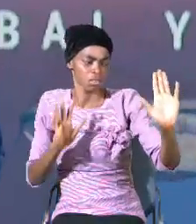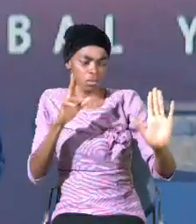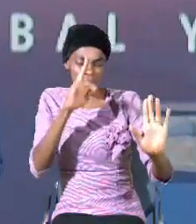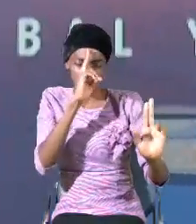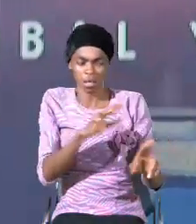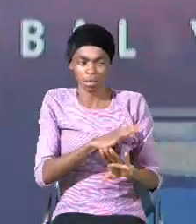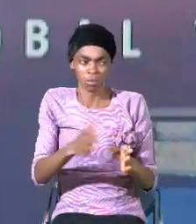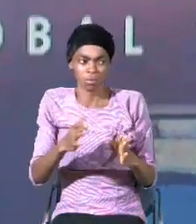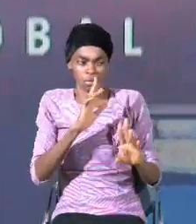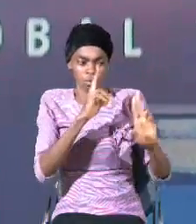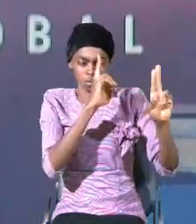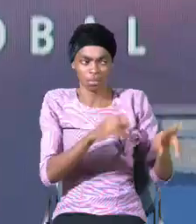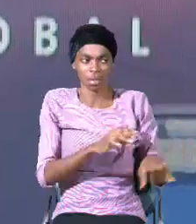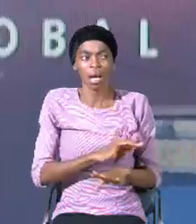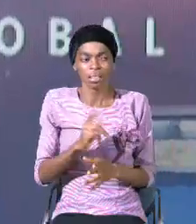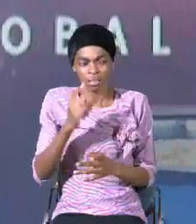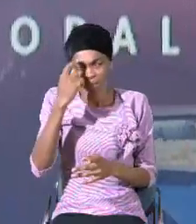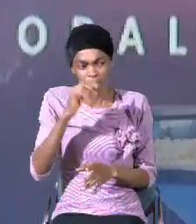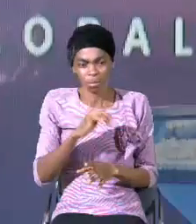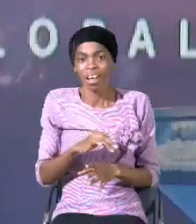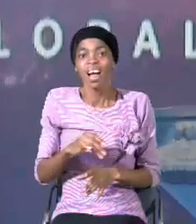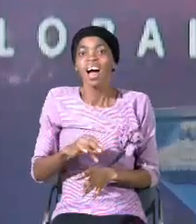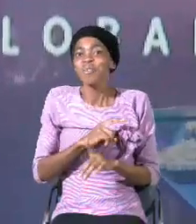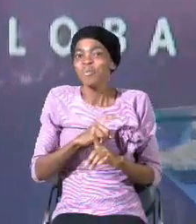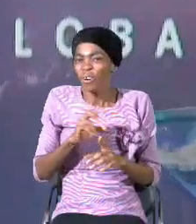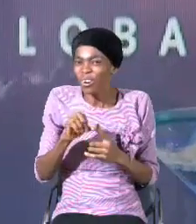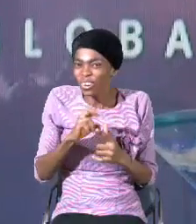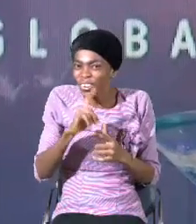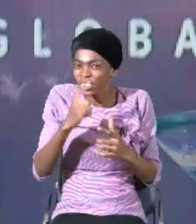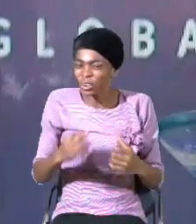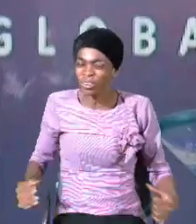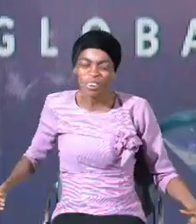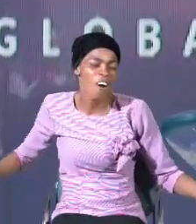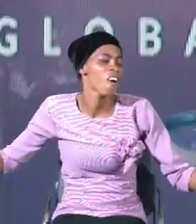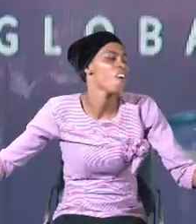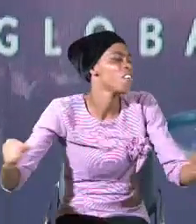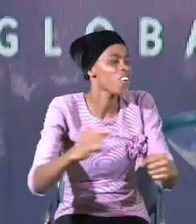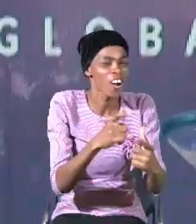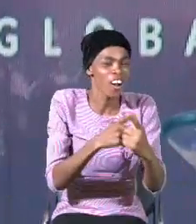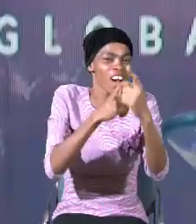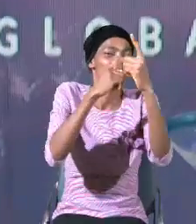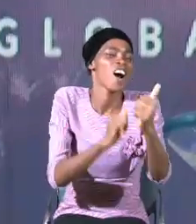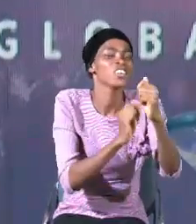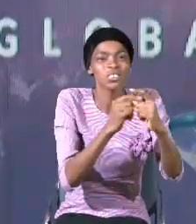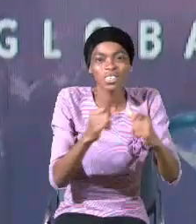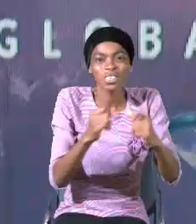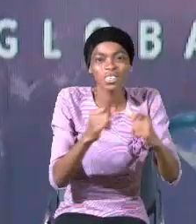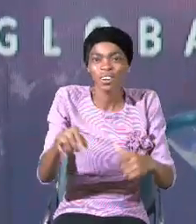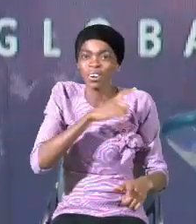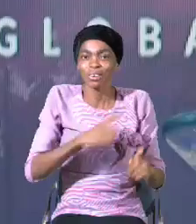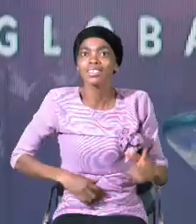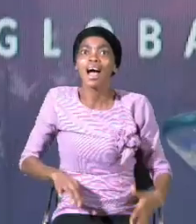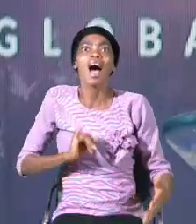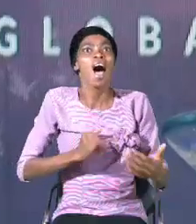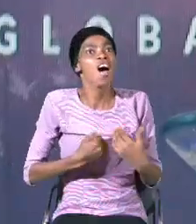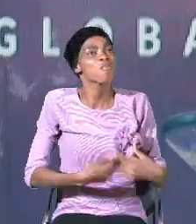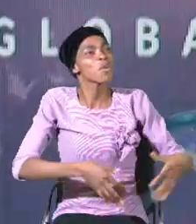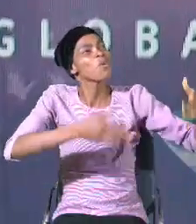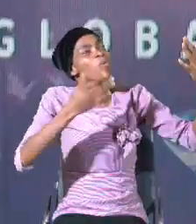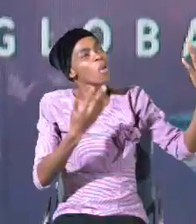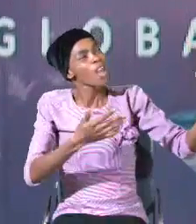think you'll do that. I think you'll run to the Lord and say, Lord, I've been waiting for that. I want that honor from